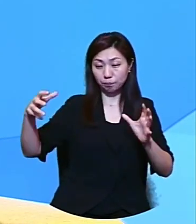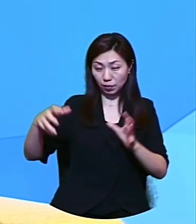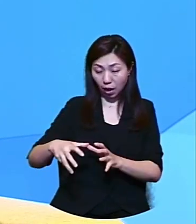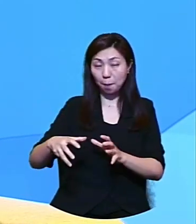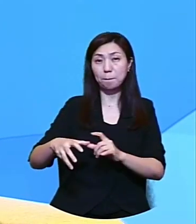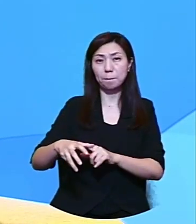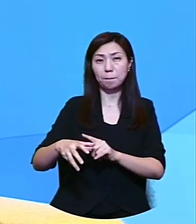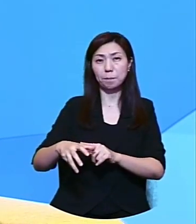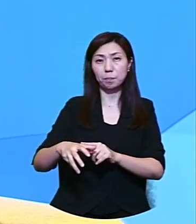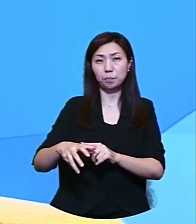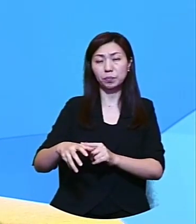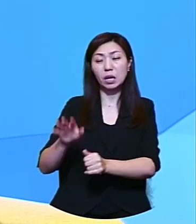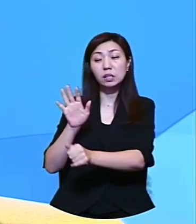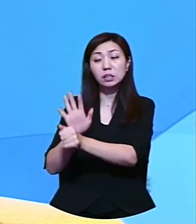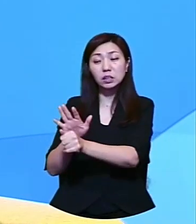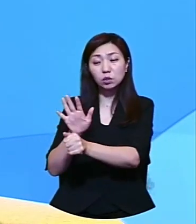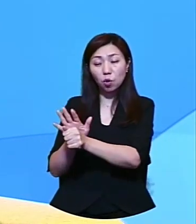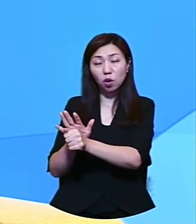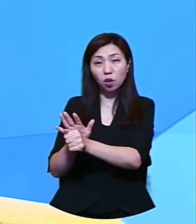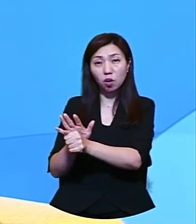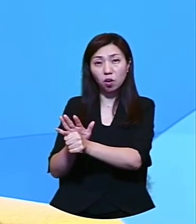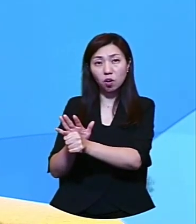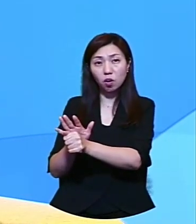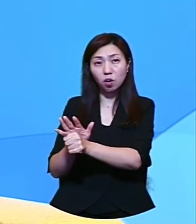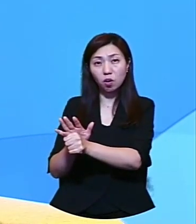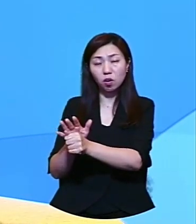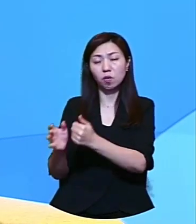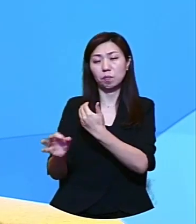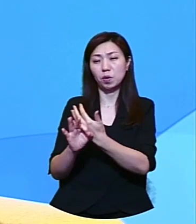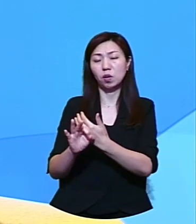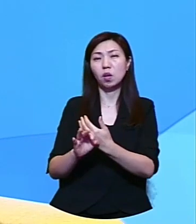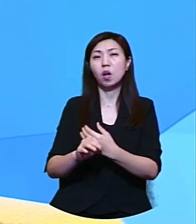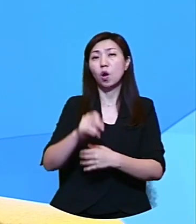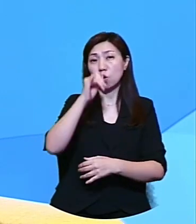create a better outcome at the site.